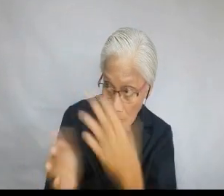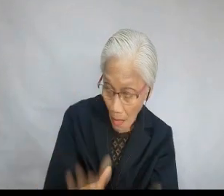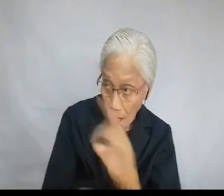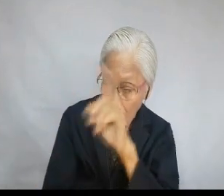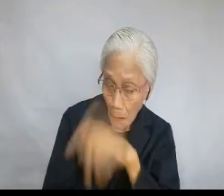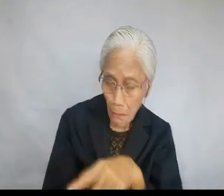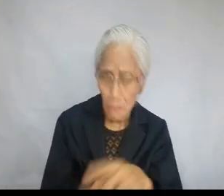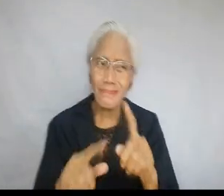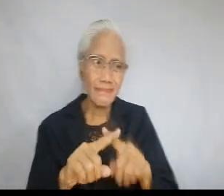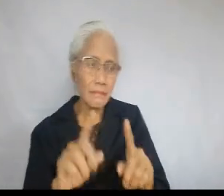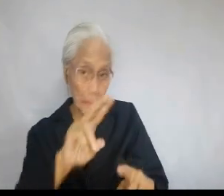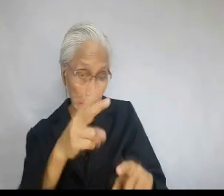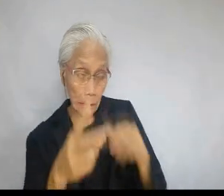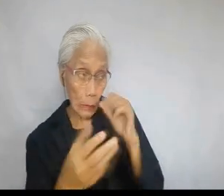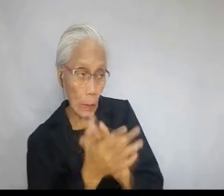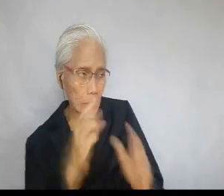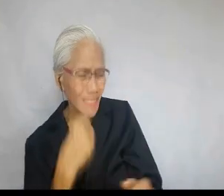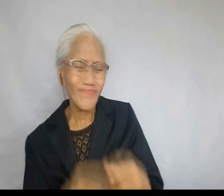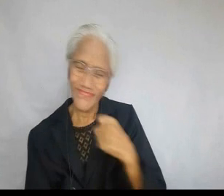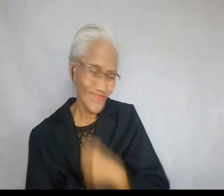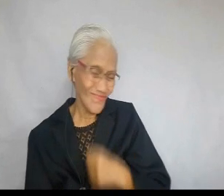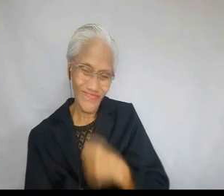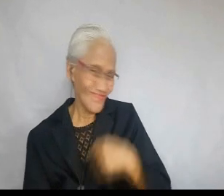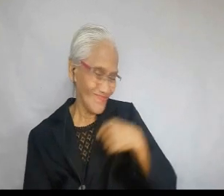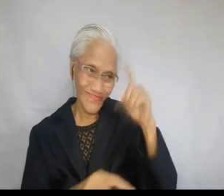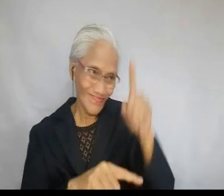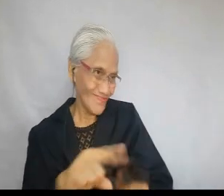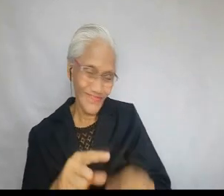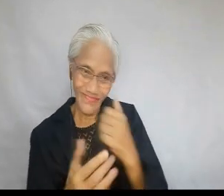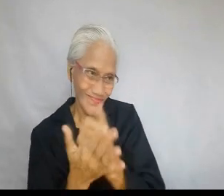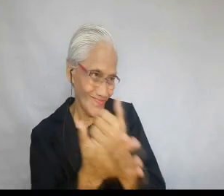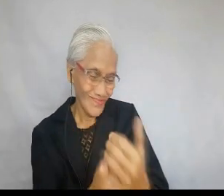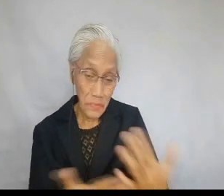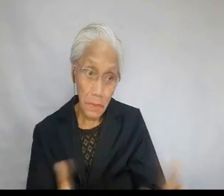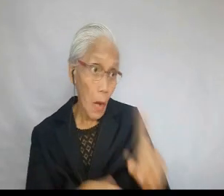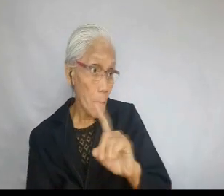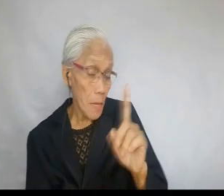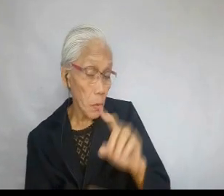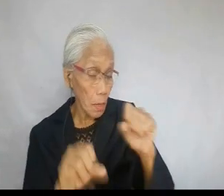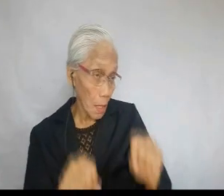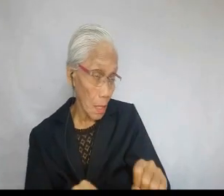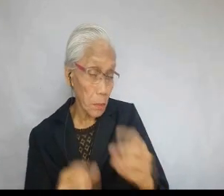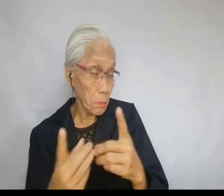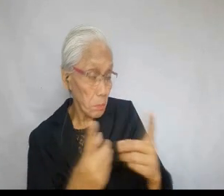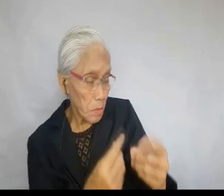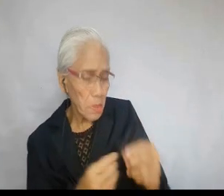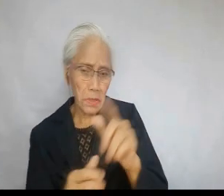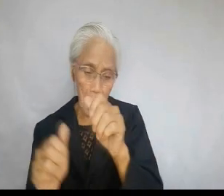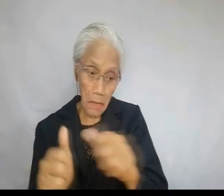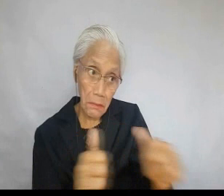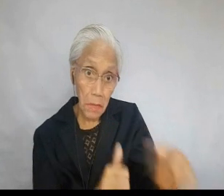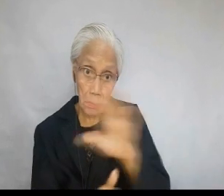wife then replied, "I'm sorry that I can't help you out this time, but what I can do is arrange your